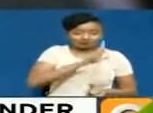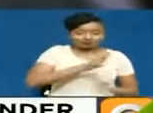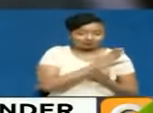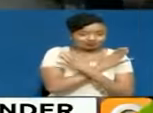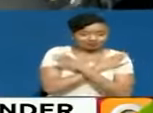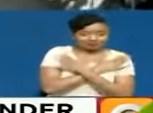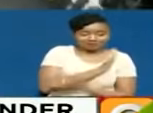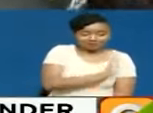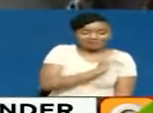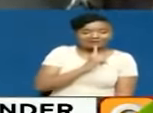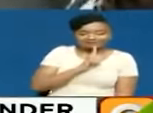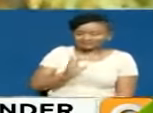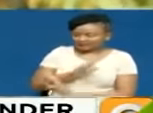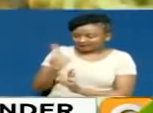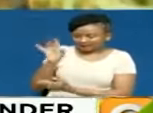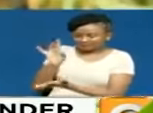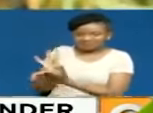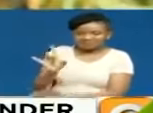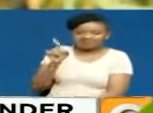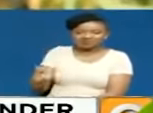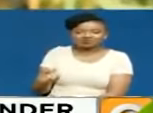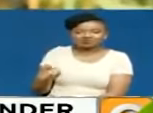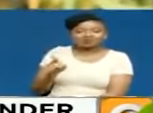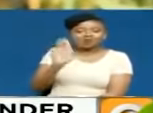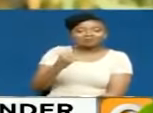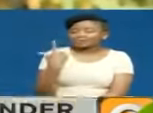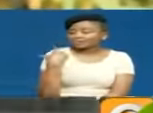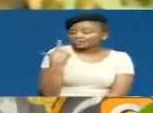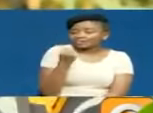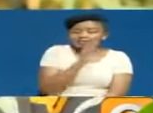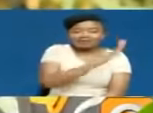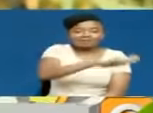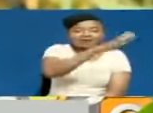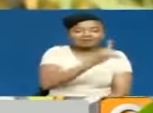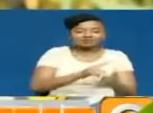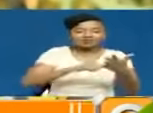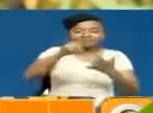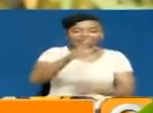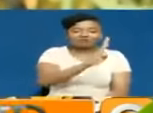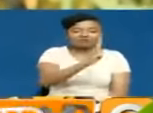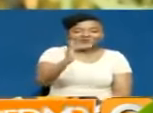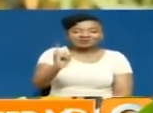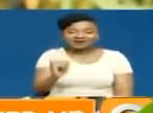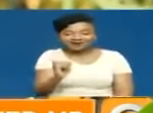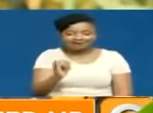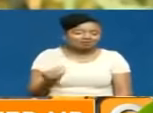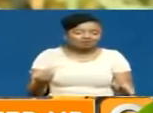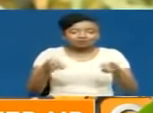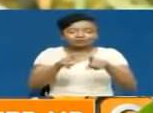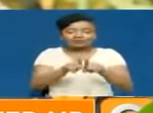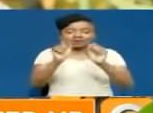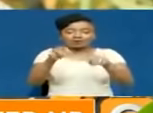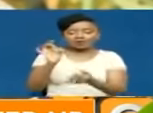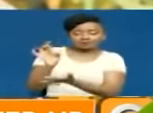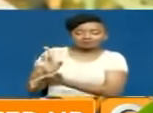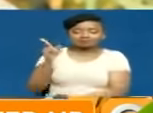president and get him off the tracks. We passed that BBI the other day in the parliament, and the same can be repeated, and we sent